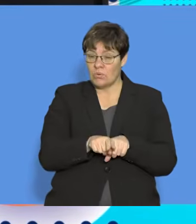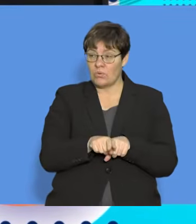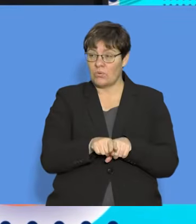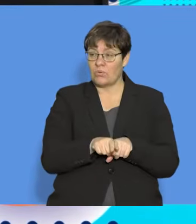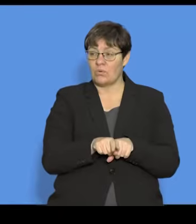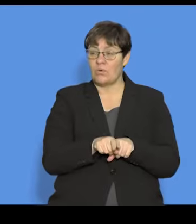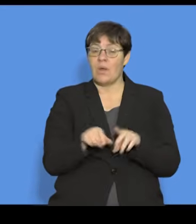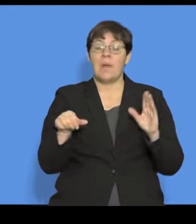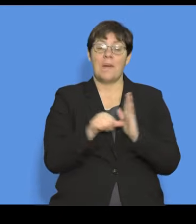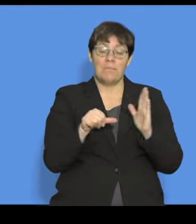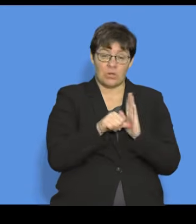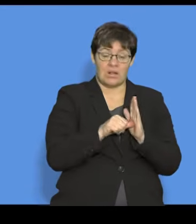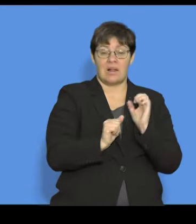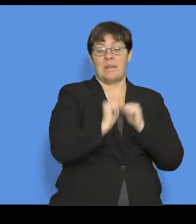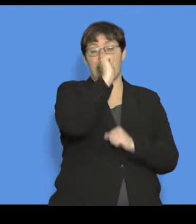an important